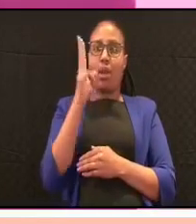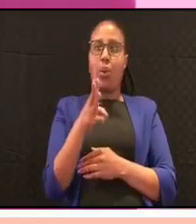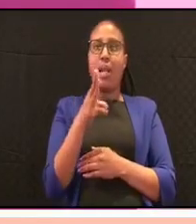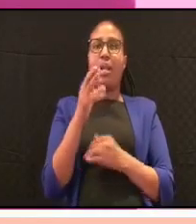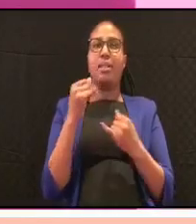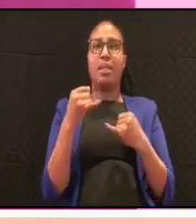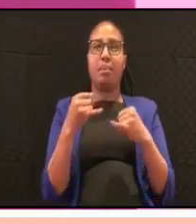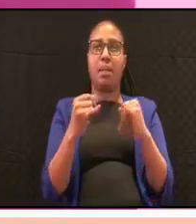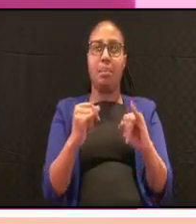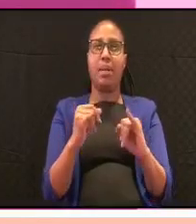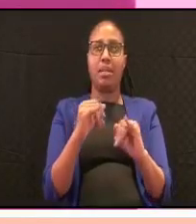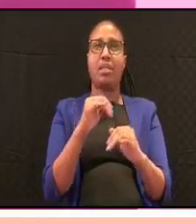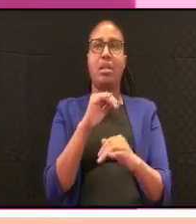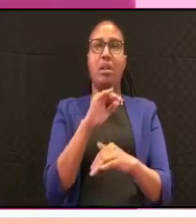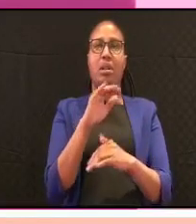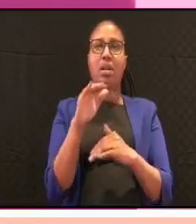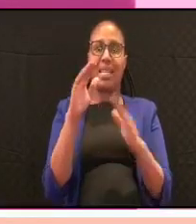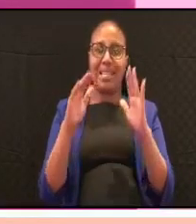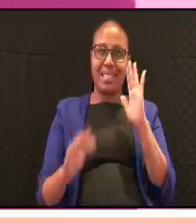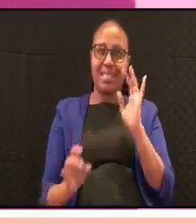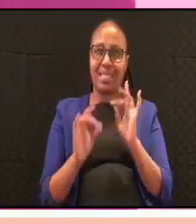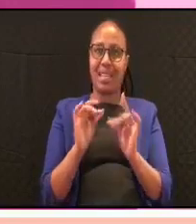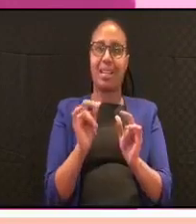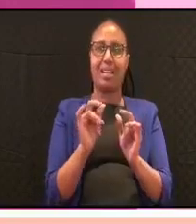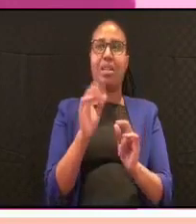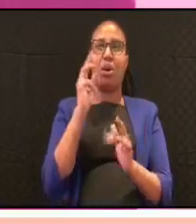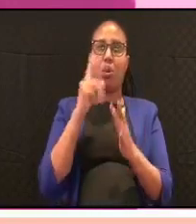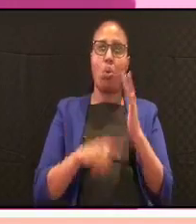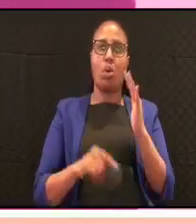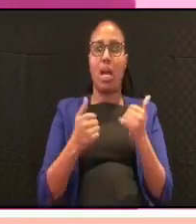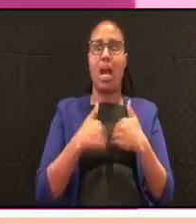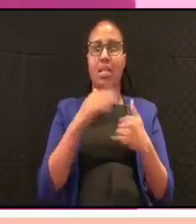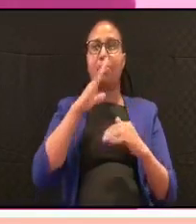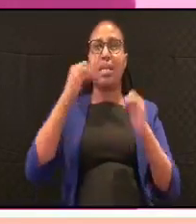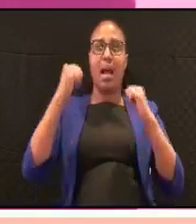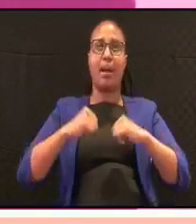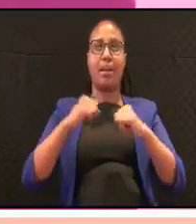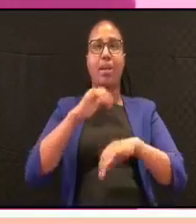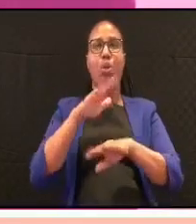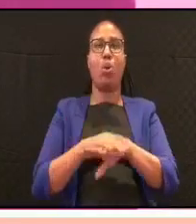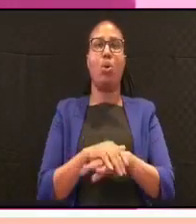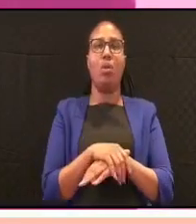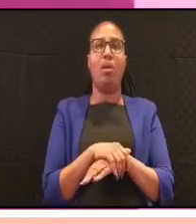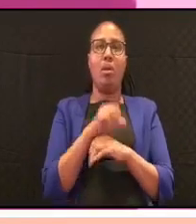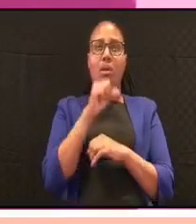will implement instantly what has been agreed upon.